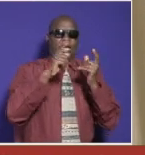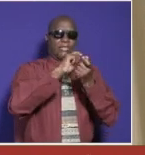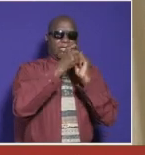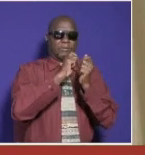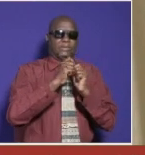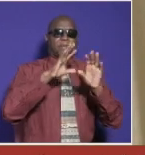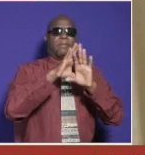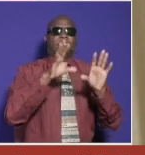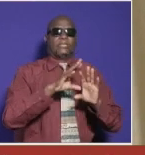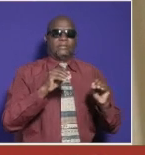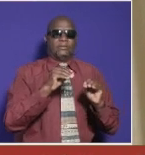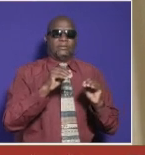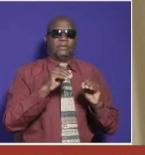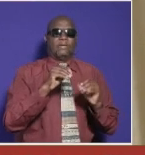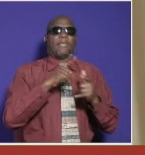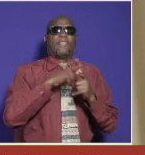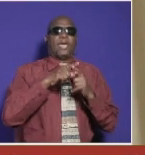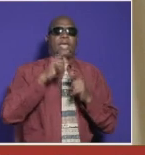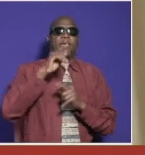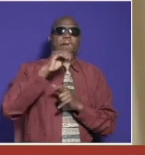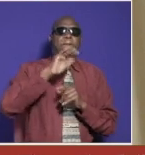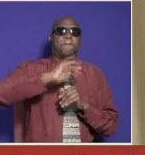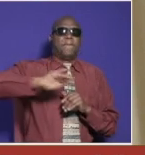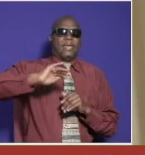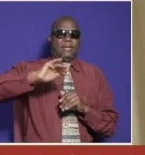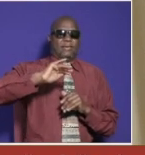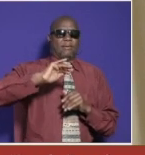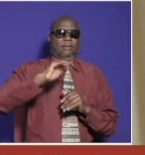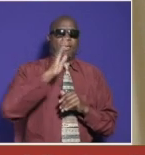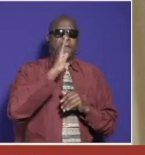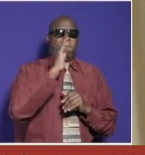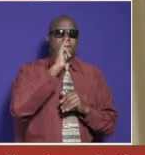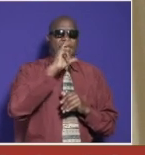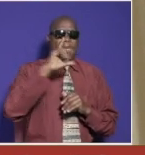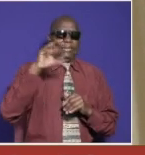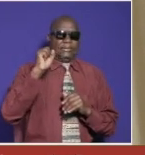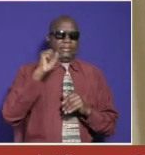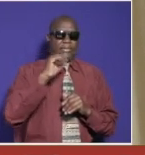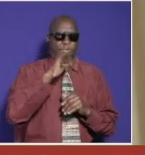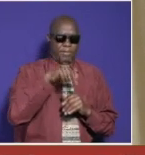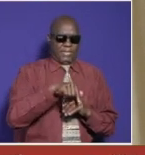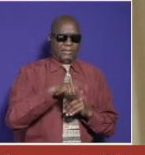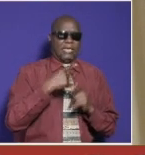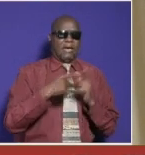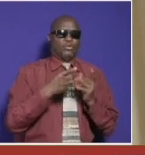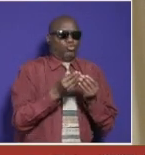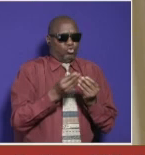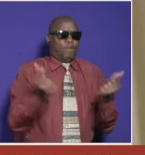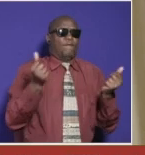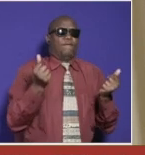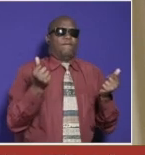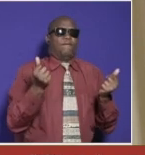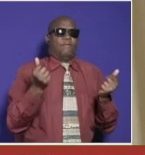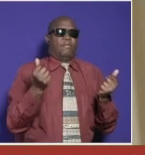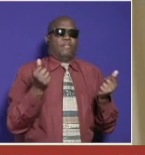budget so that the pending bills that would have come into this year are sorted out.